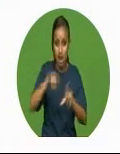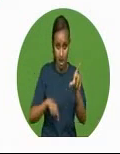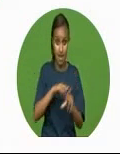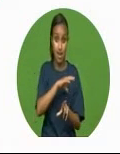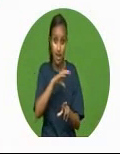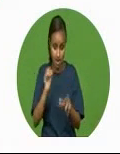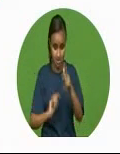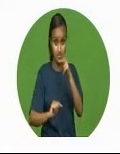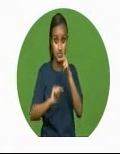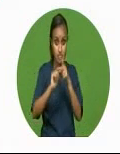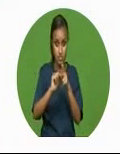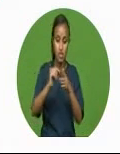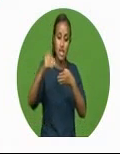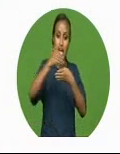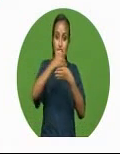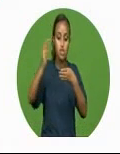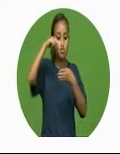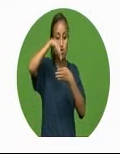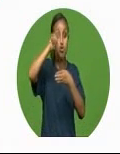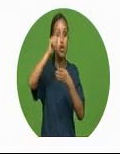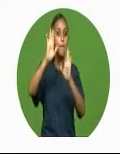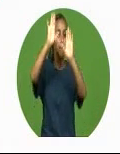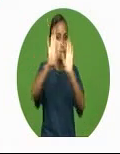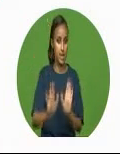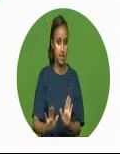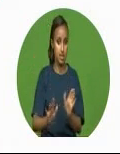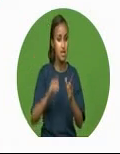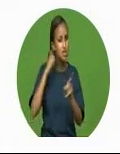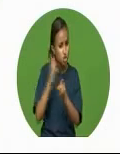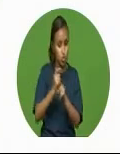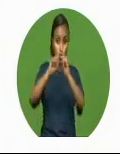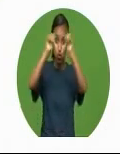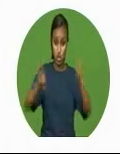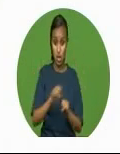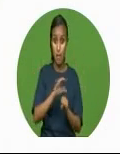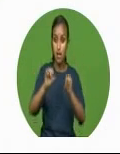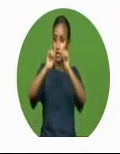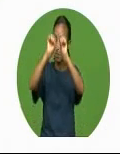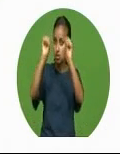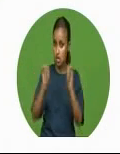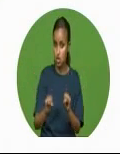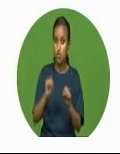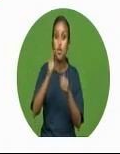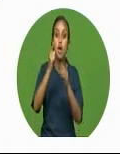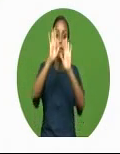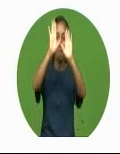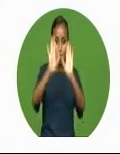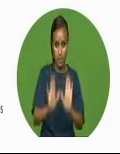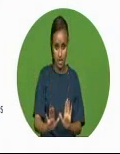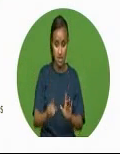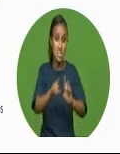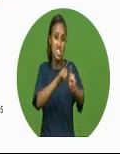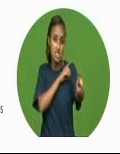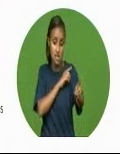a line, and edge views of a plane, the true shape and size of a